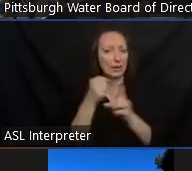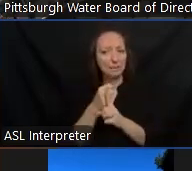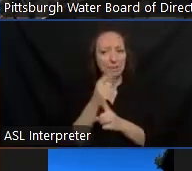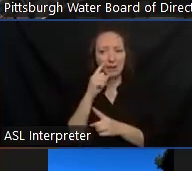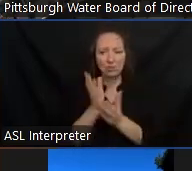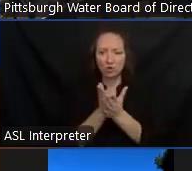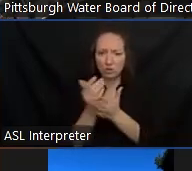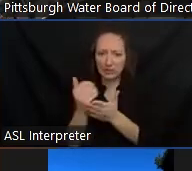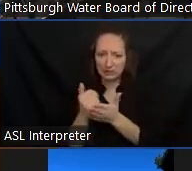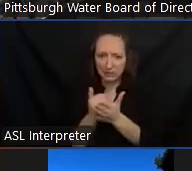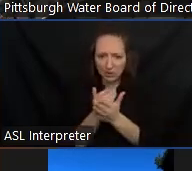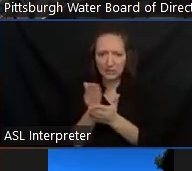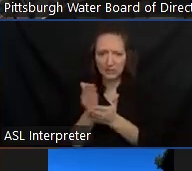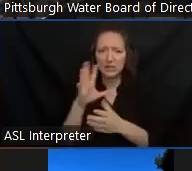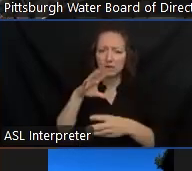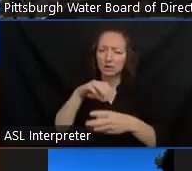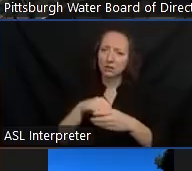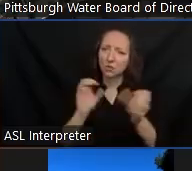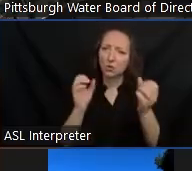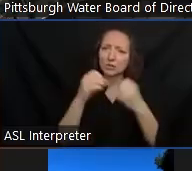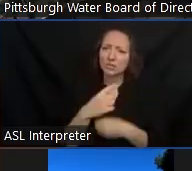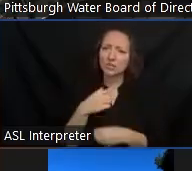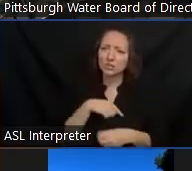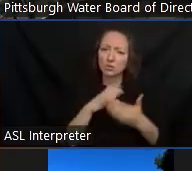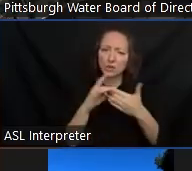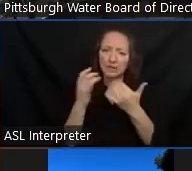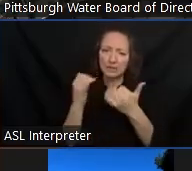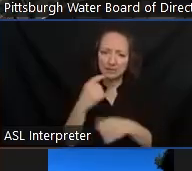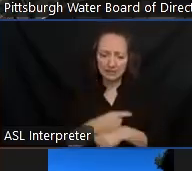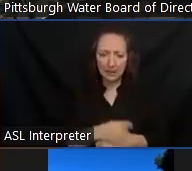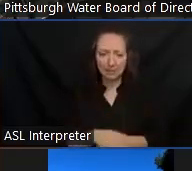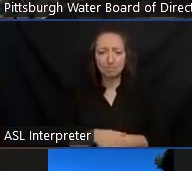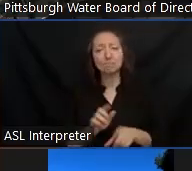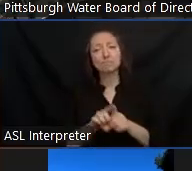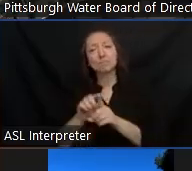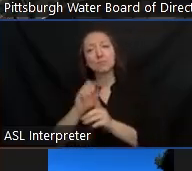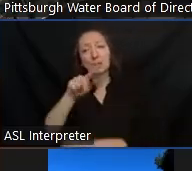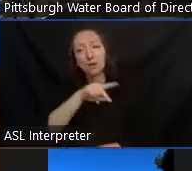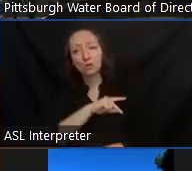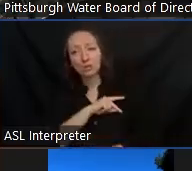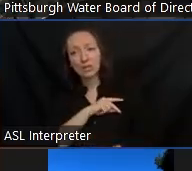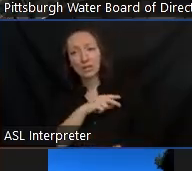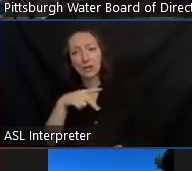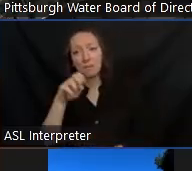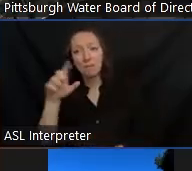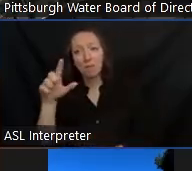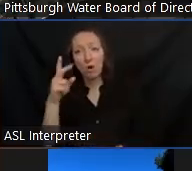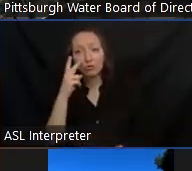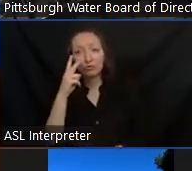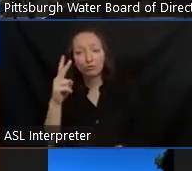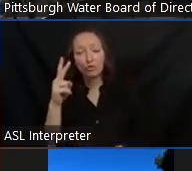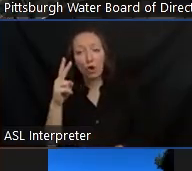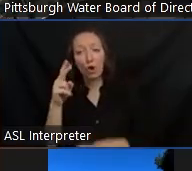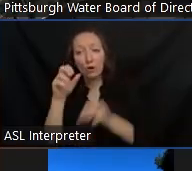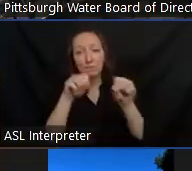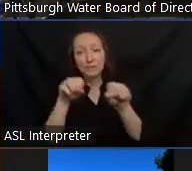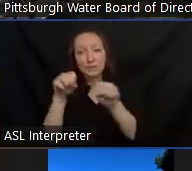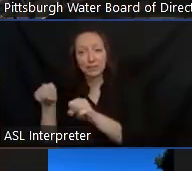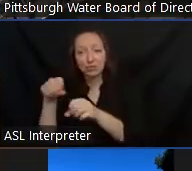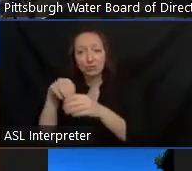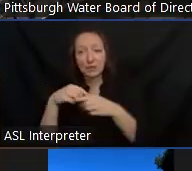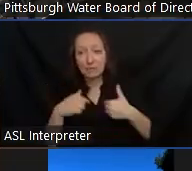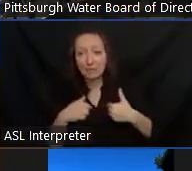lead today. On a personal note, like many on our team, Paul saw potential in me that I probably didn't see in